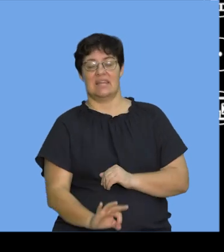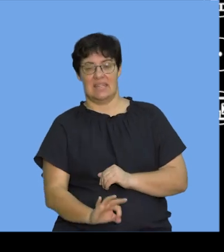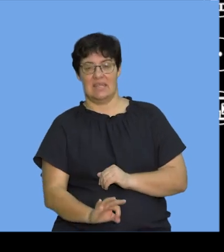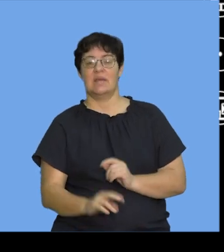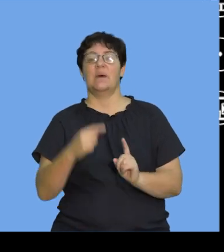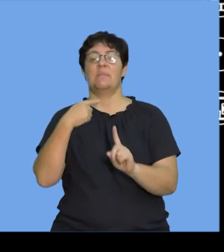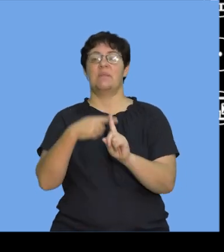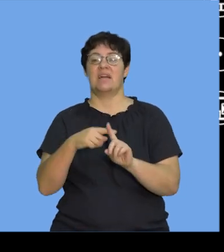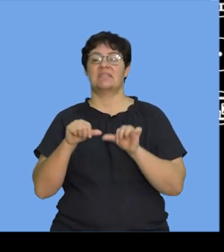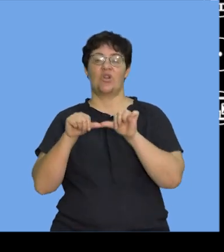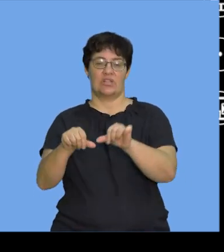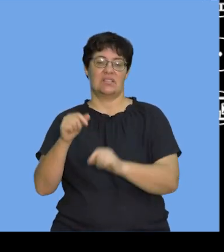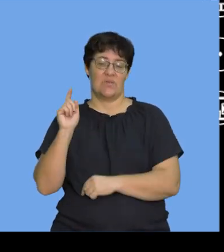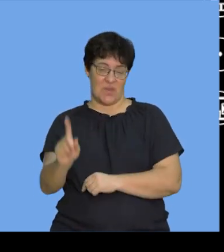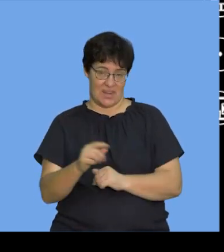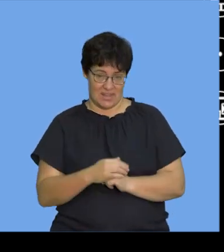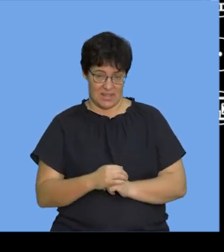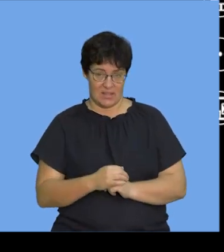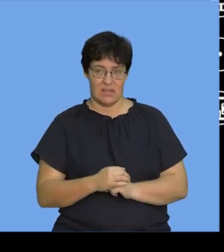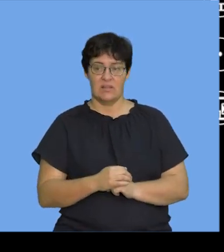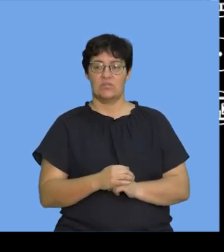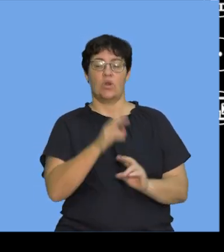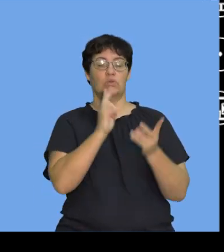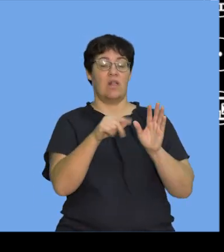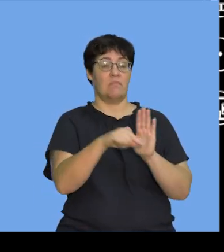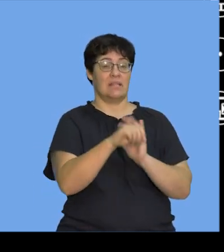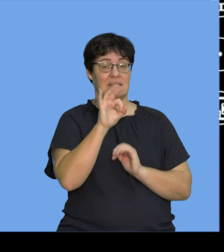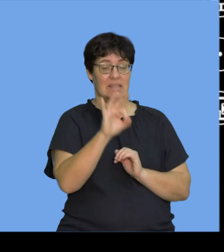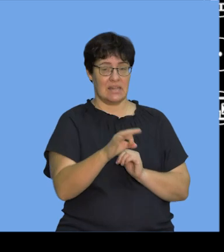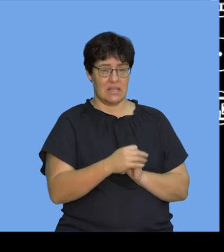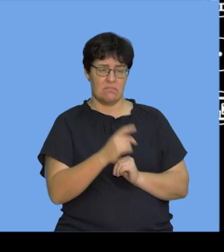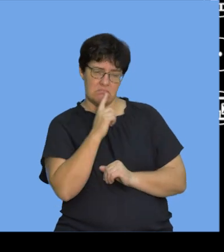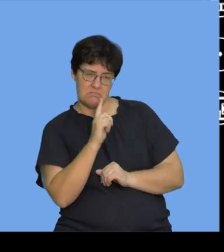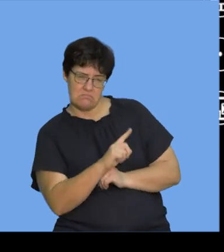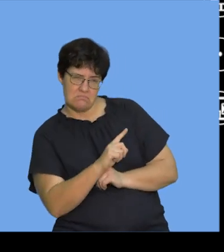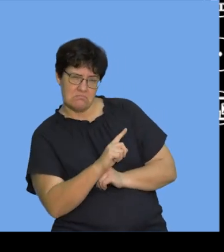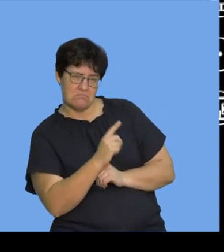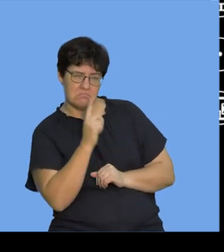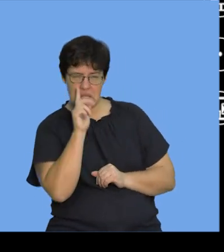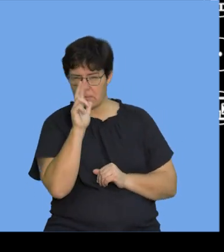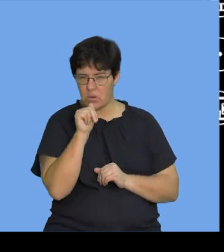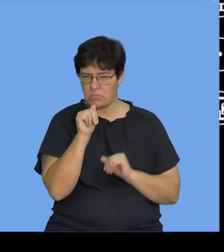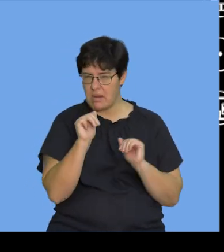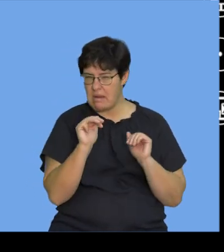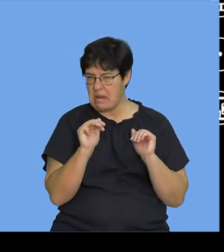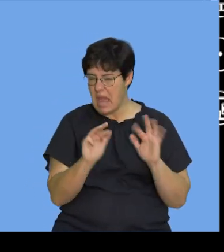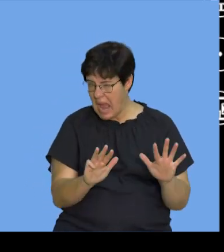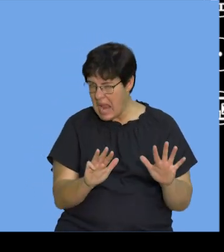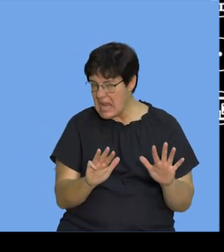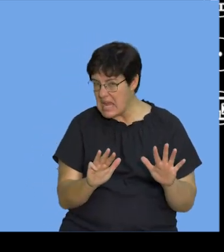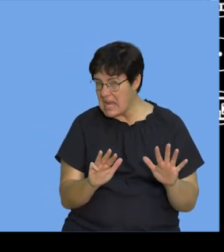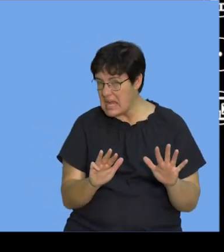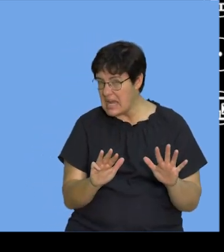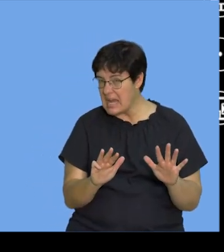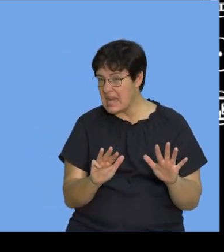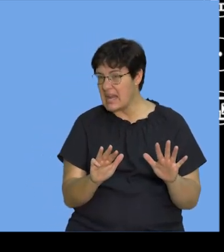a constant, which is 1. 12 minus 3, last time I checked, it's supposed to be 9, unless you're now using a calculator